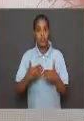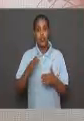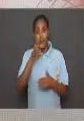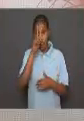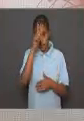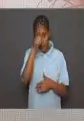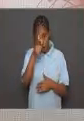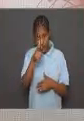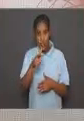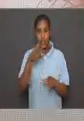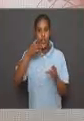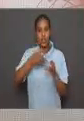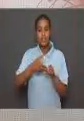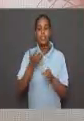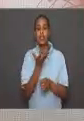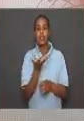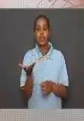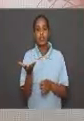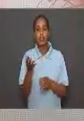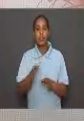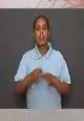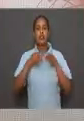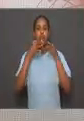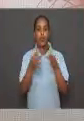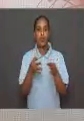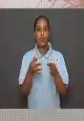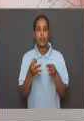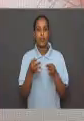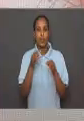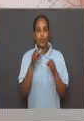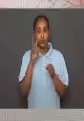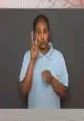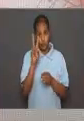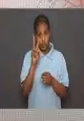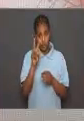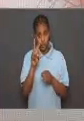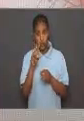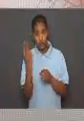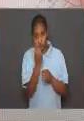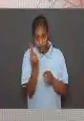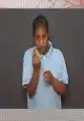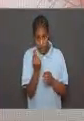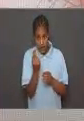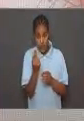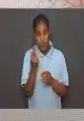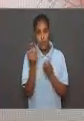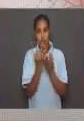volatile gaseous substance is transformed into a usable